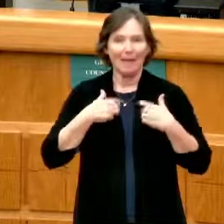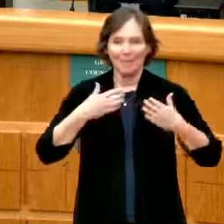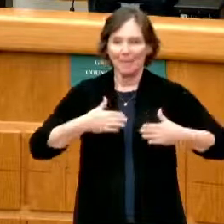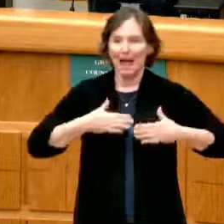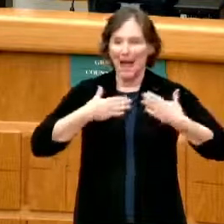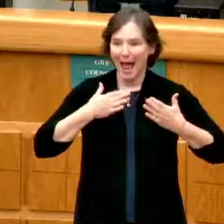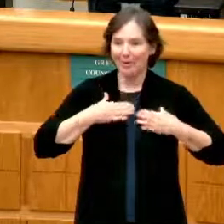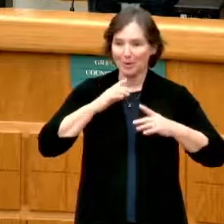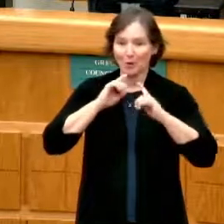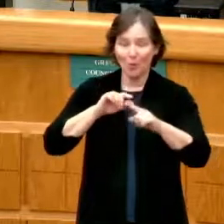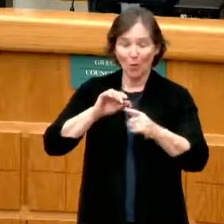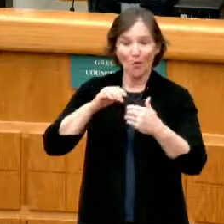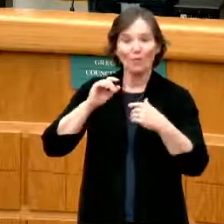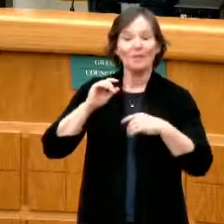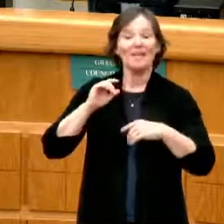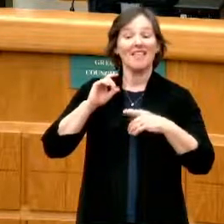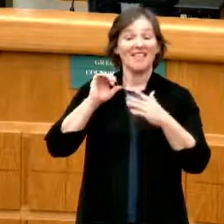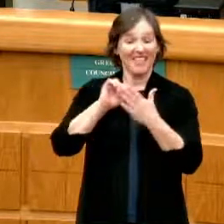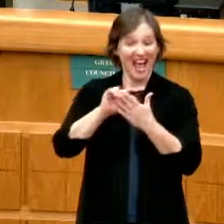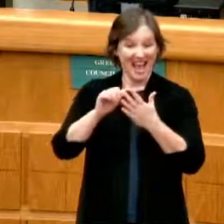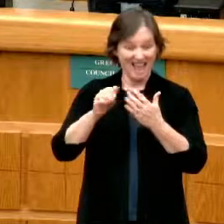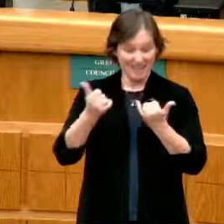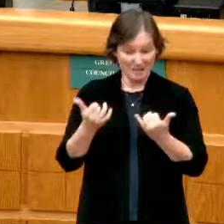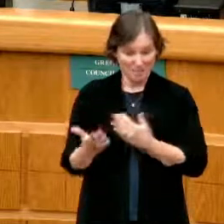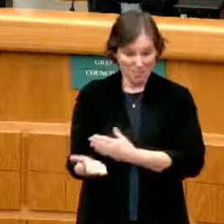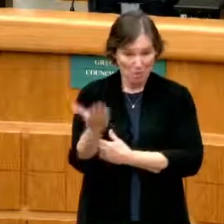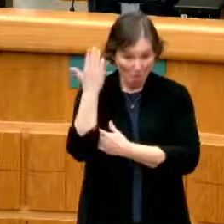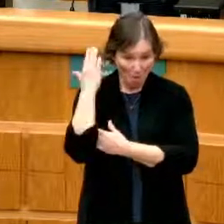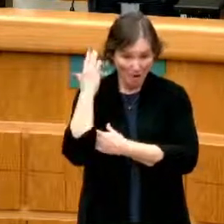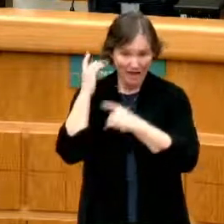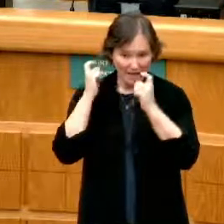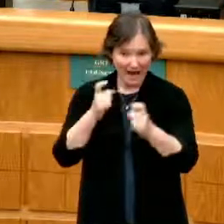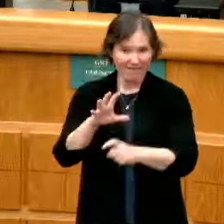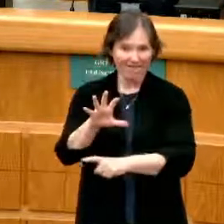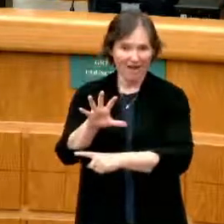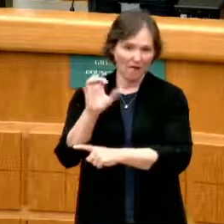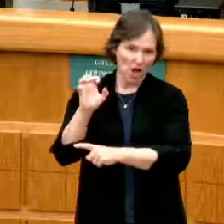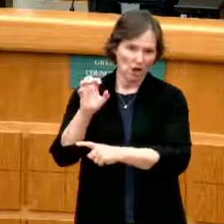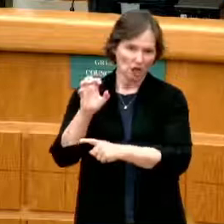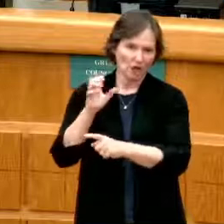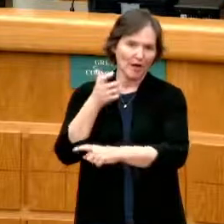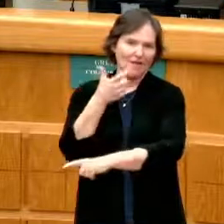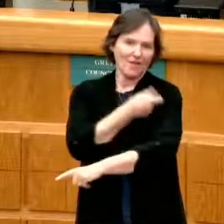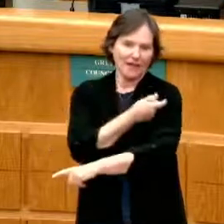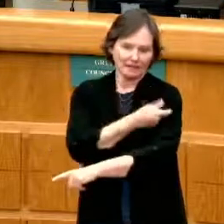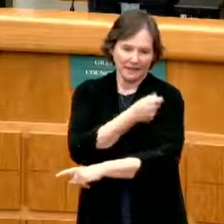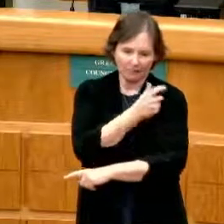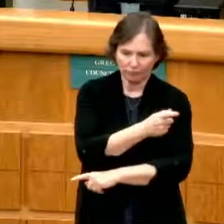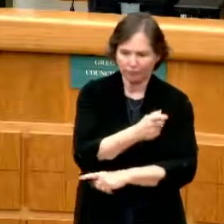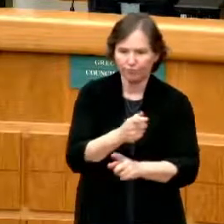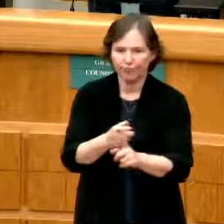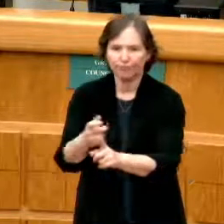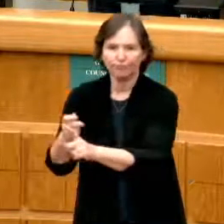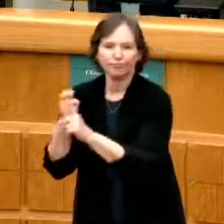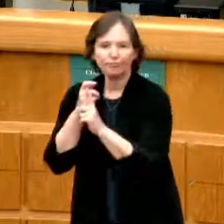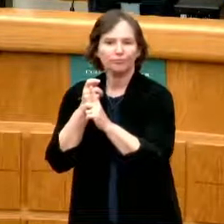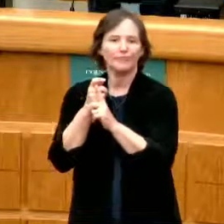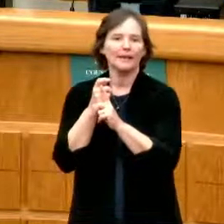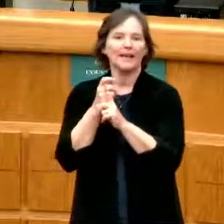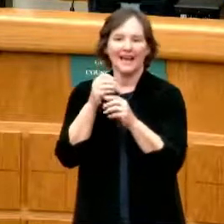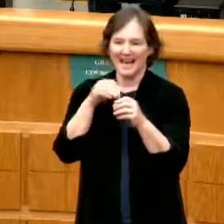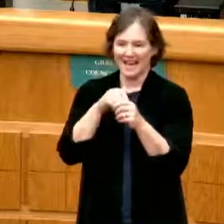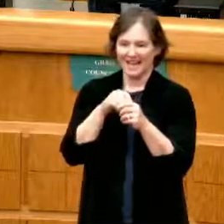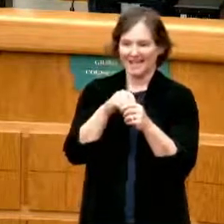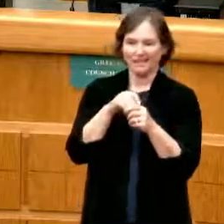1.5 hours. And on behalf of your City Council, we are very grateful to our Health Department, our